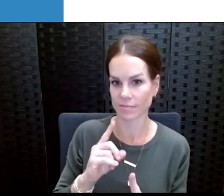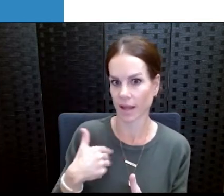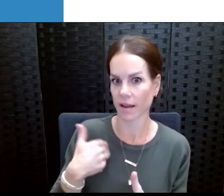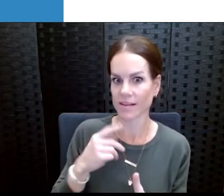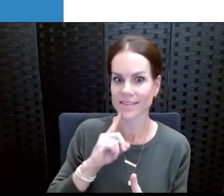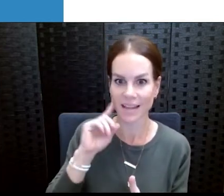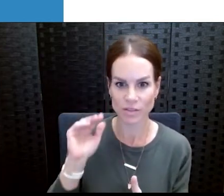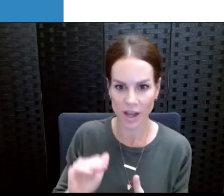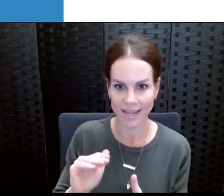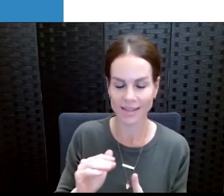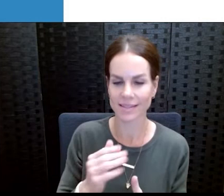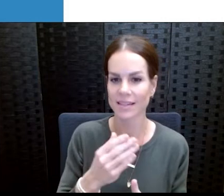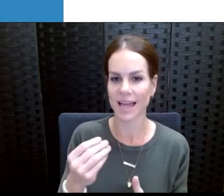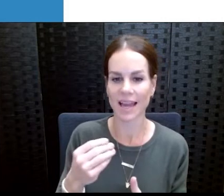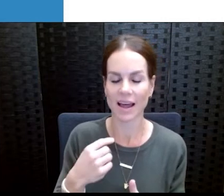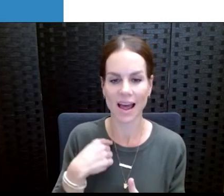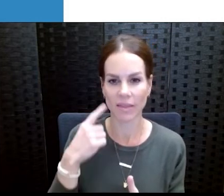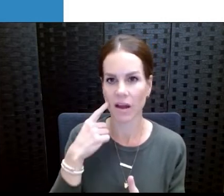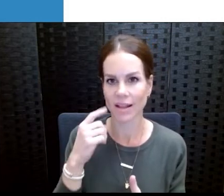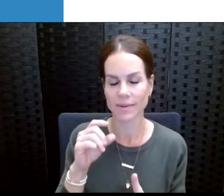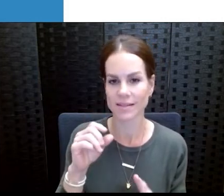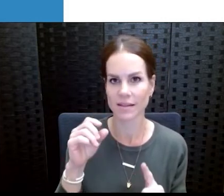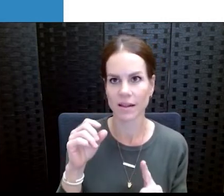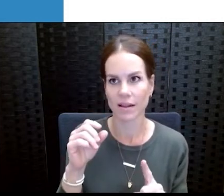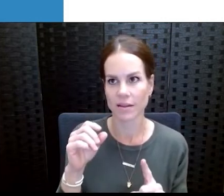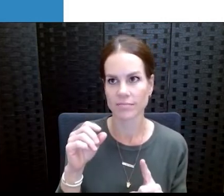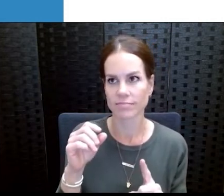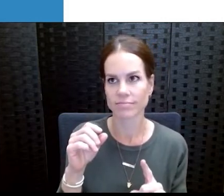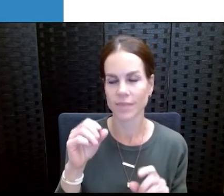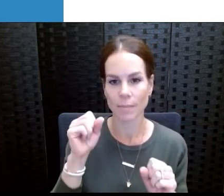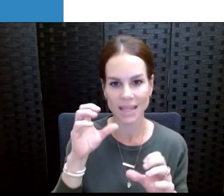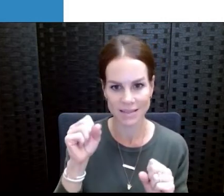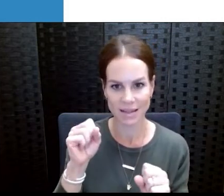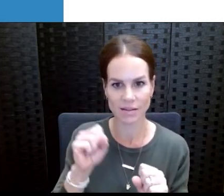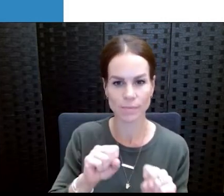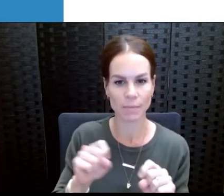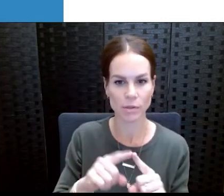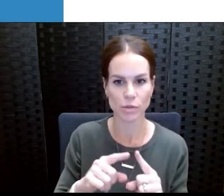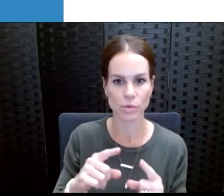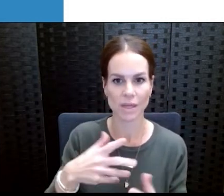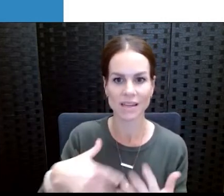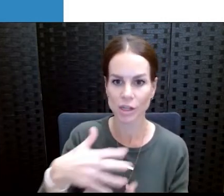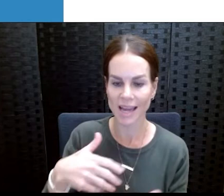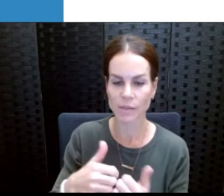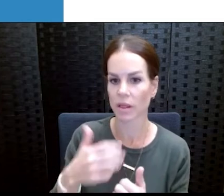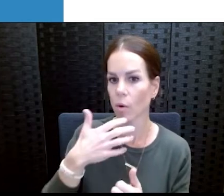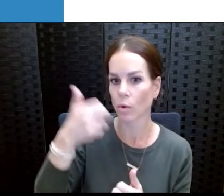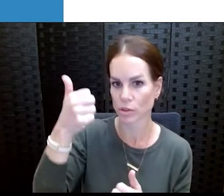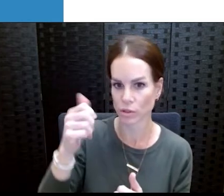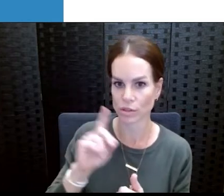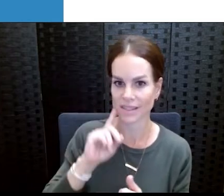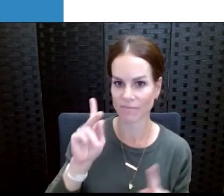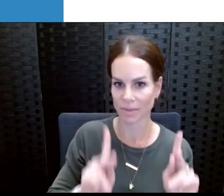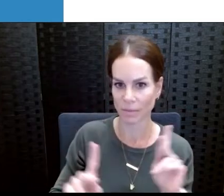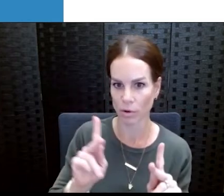me, myself as a young deaf child. And I thought I was amazed at